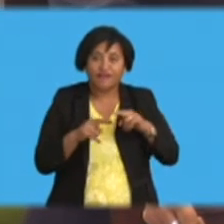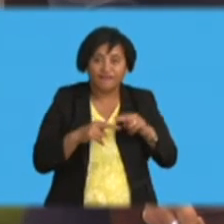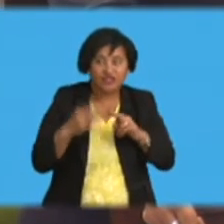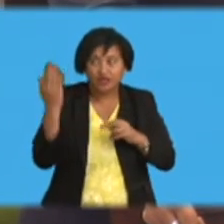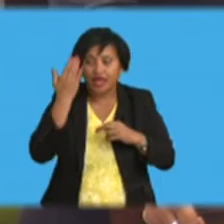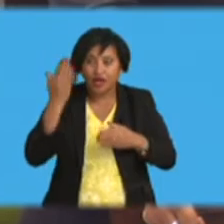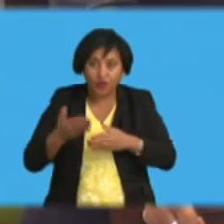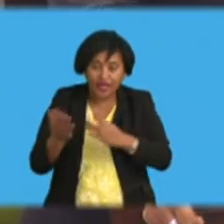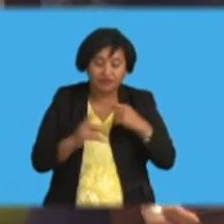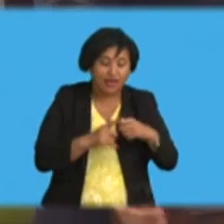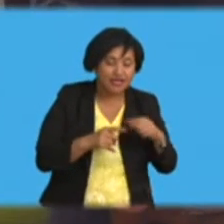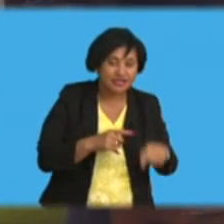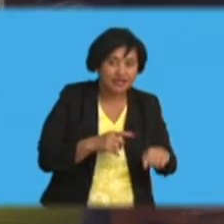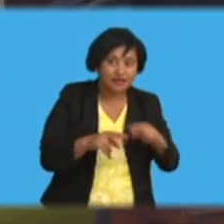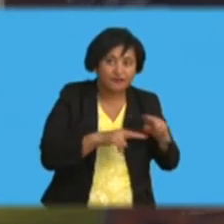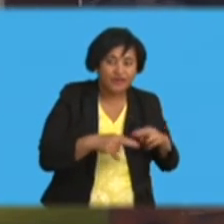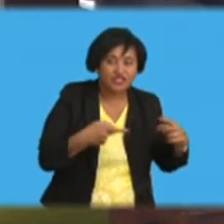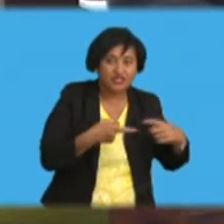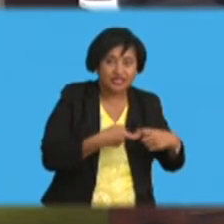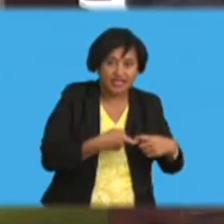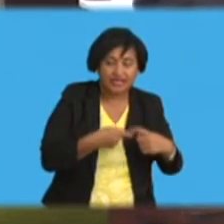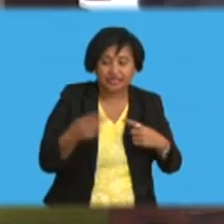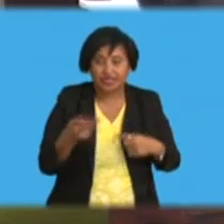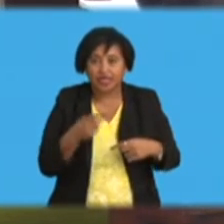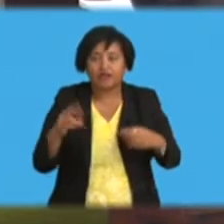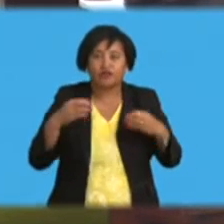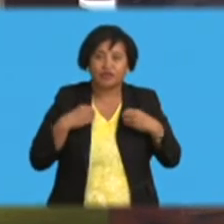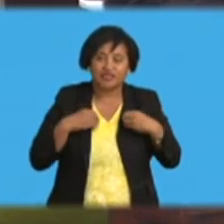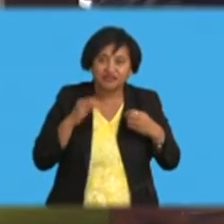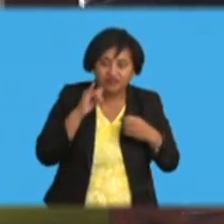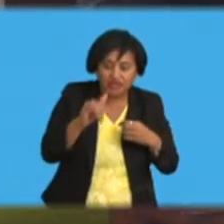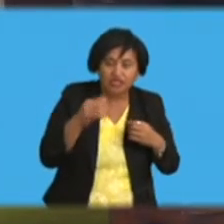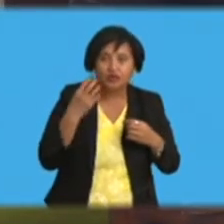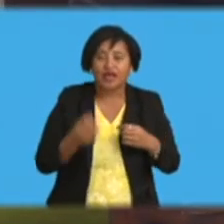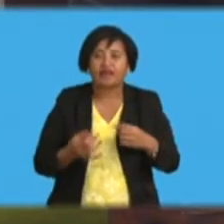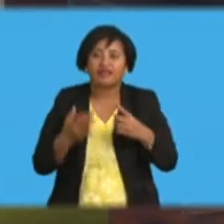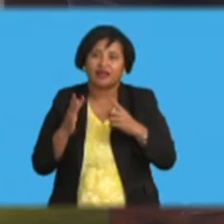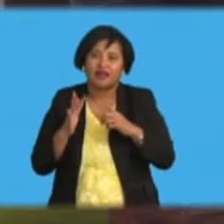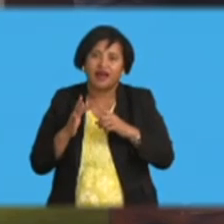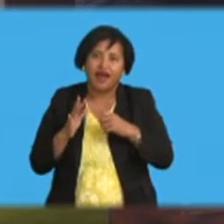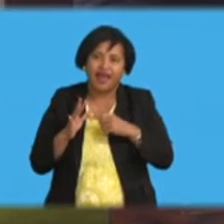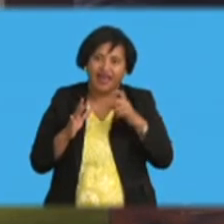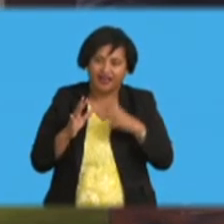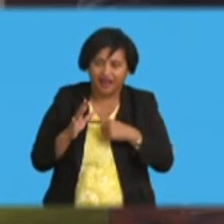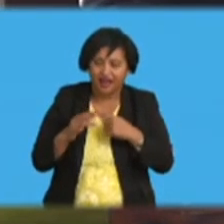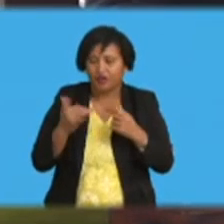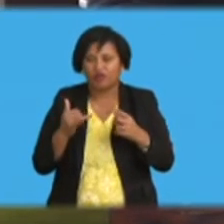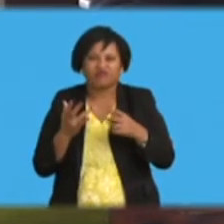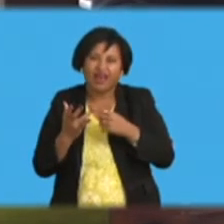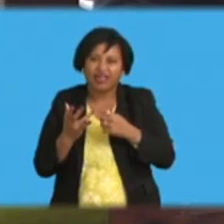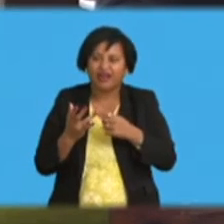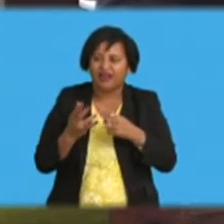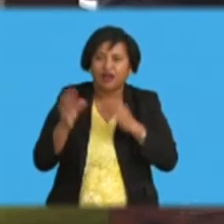Link, have the highest safety certification for commercial aircraft, which is the IATA Operational Safety Audit, or IOSA. Fiji